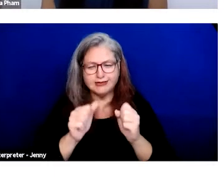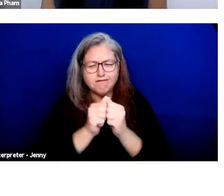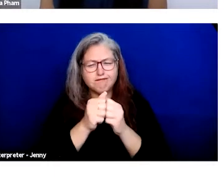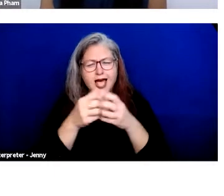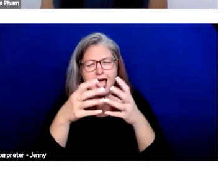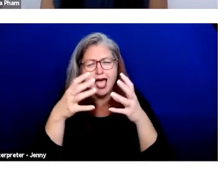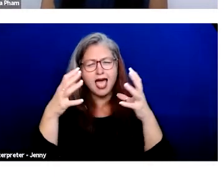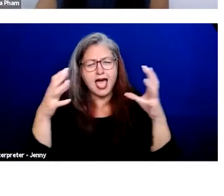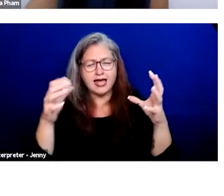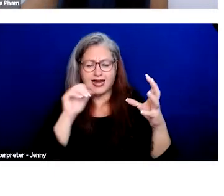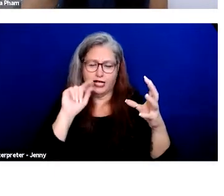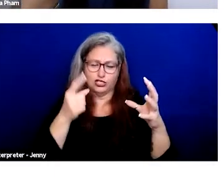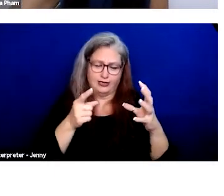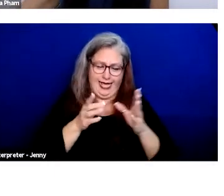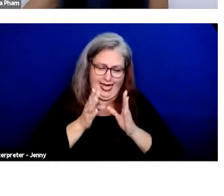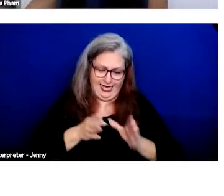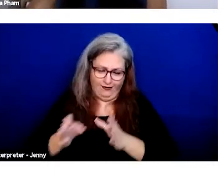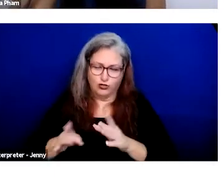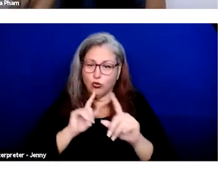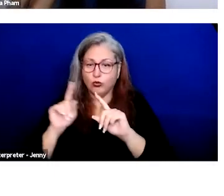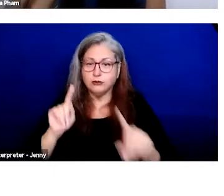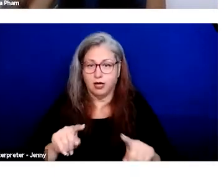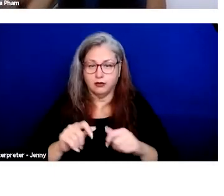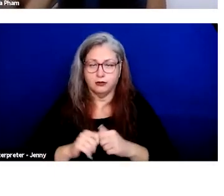an individualist response.